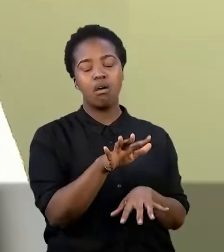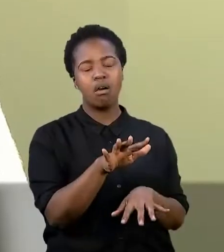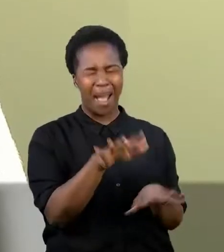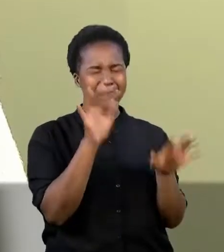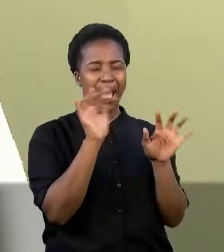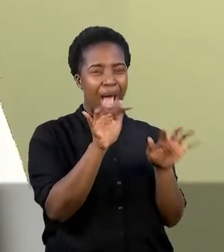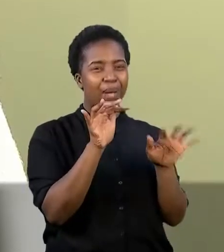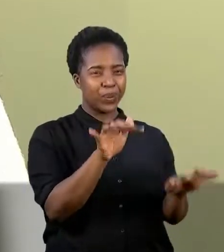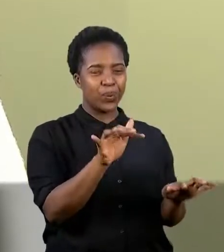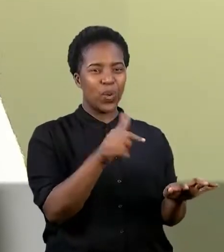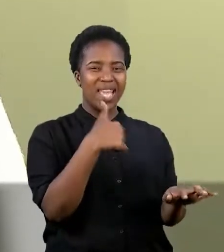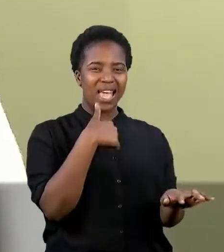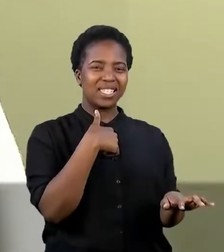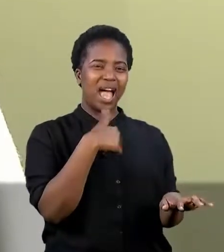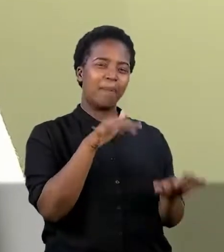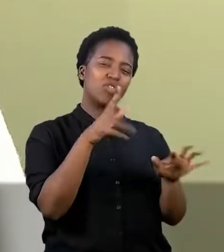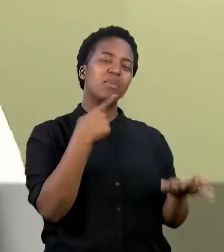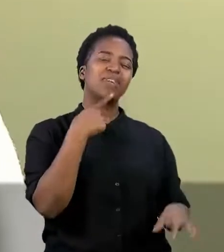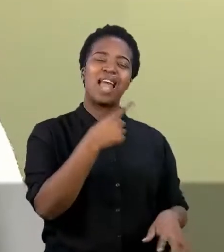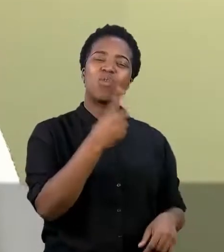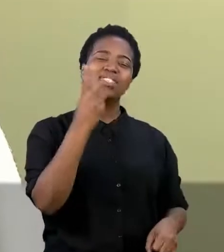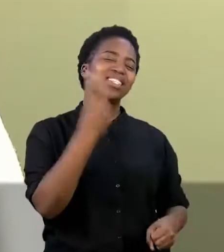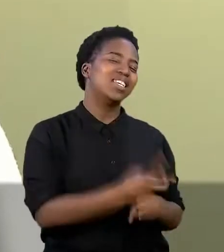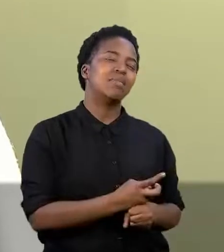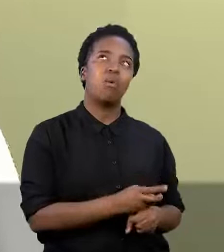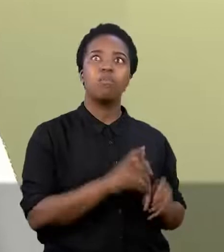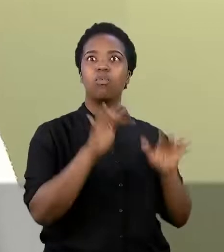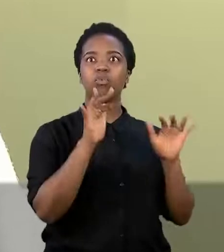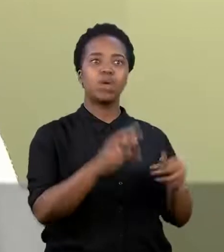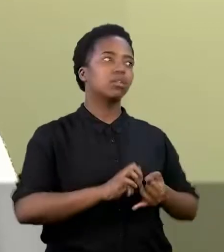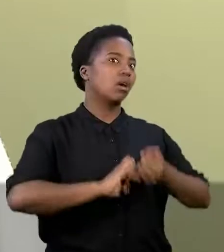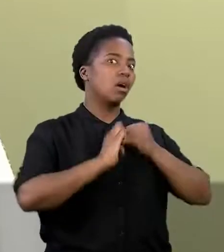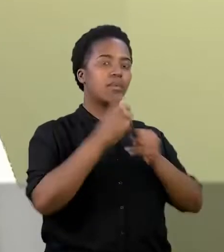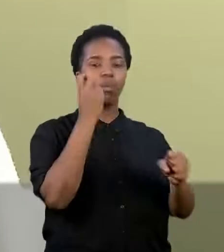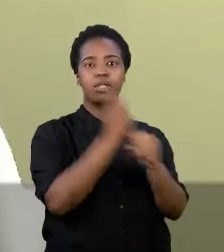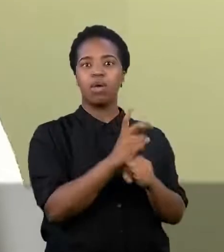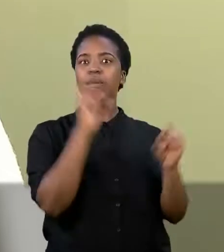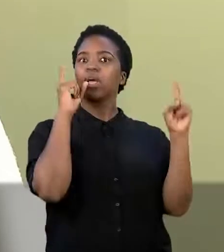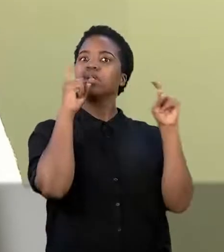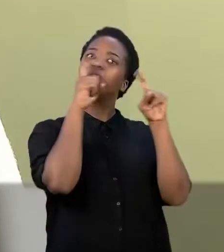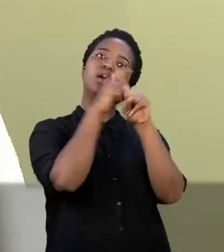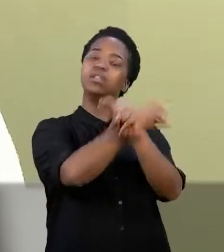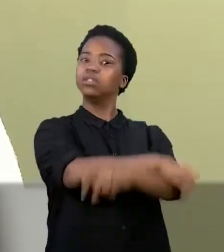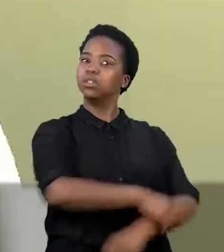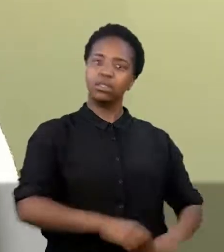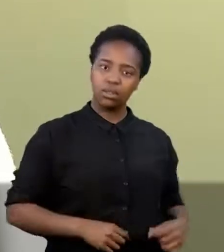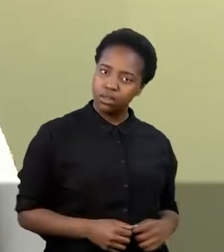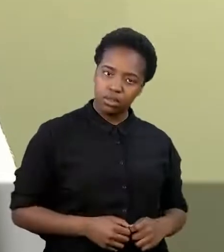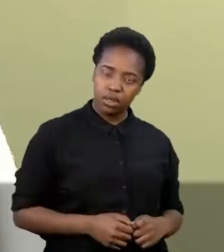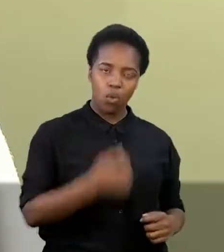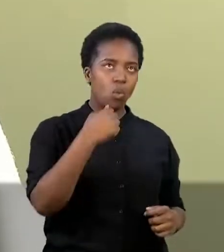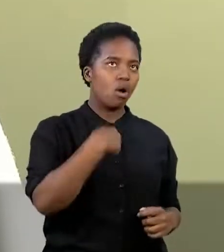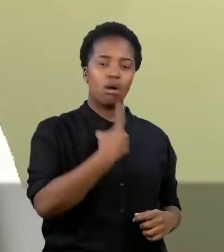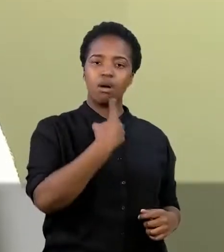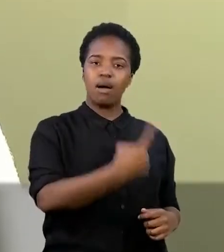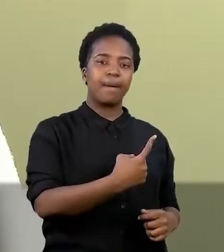batho gore motho le a mo bontsha gore this thing is not difficult and o tla yetsa e be difficult gore bona o bona ntho ka e